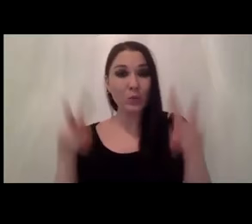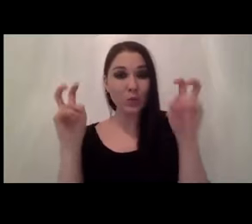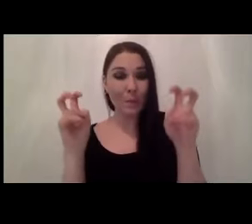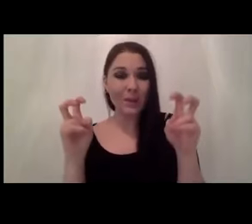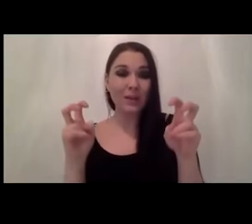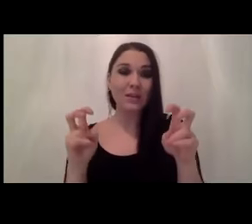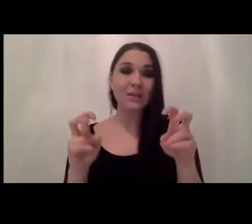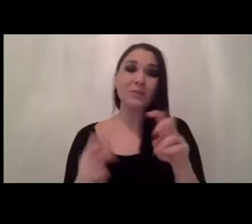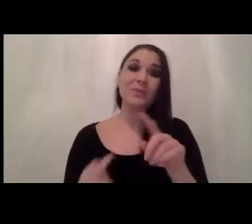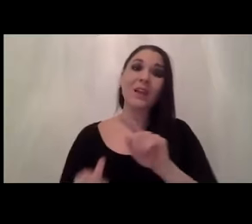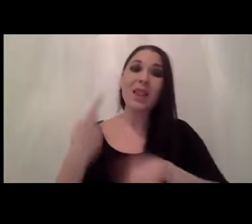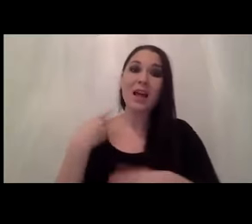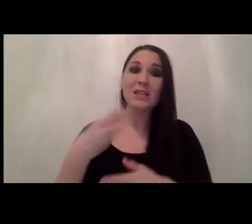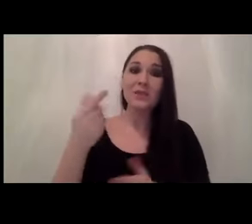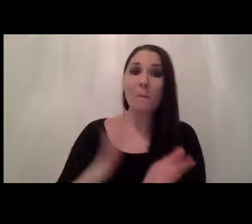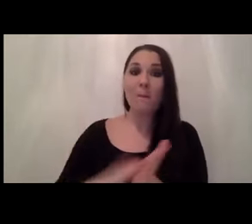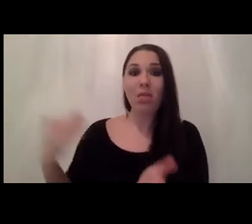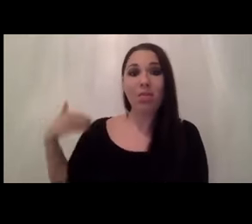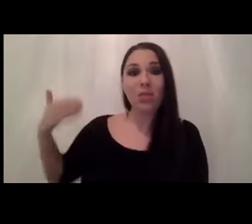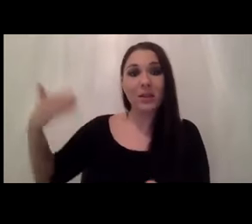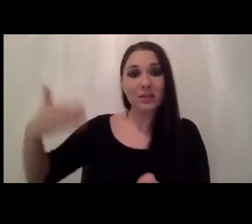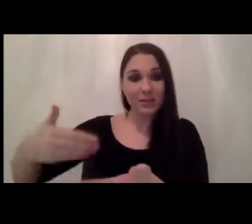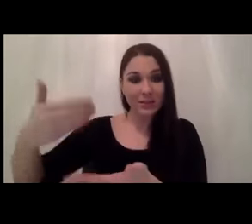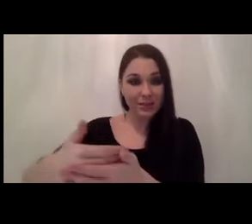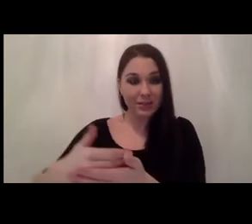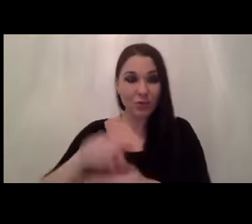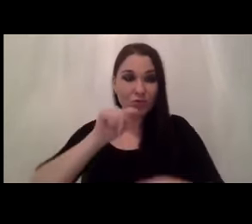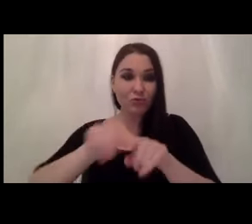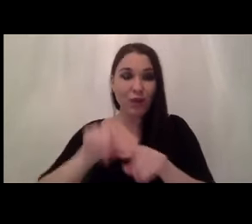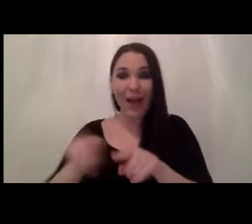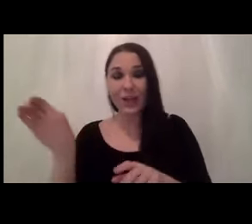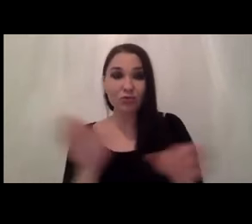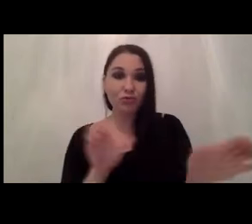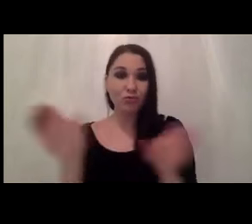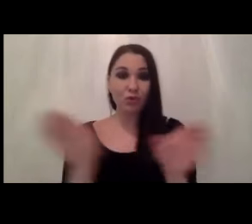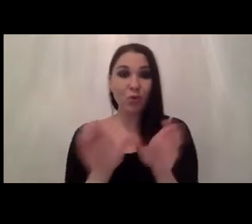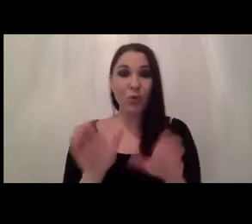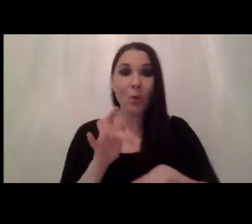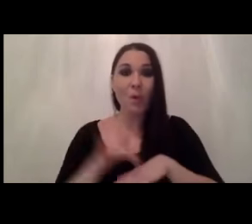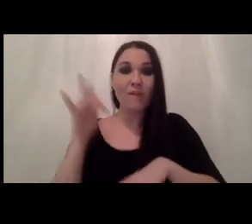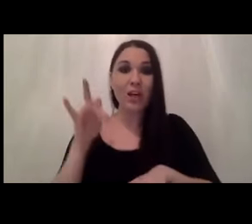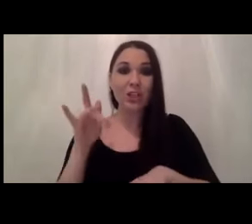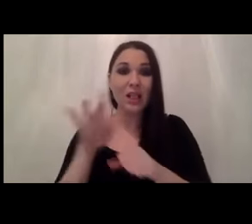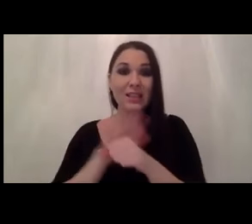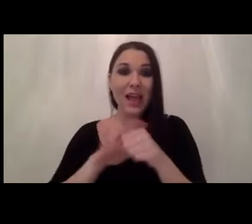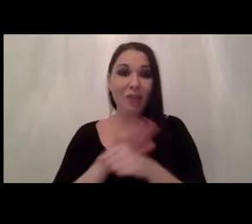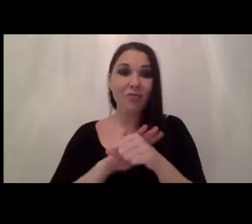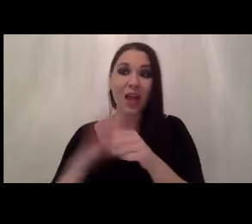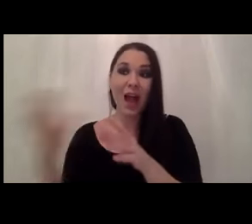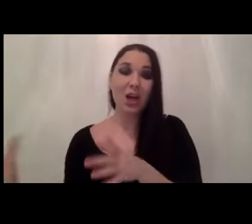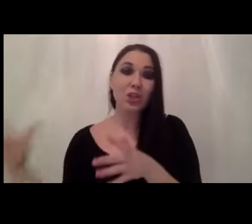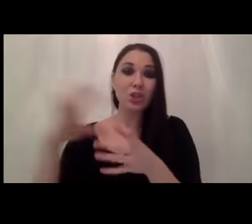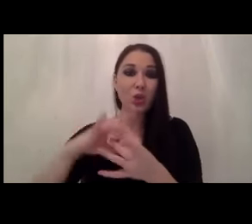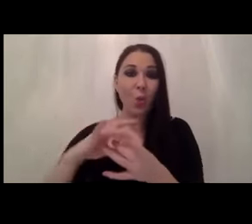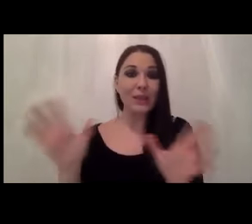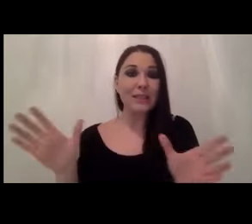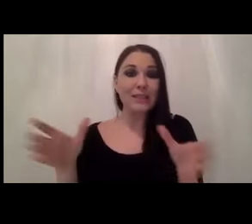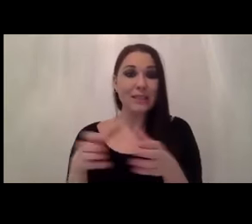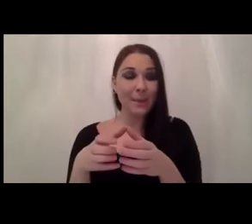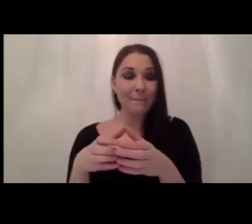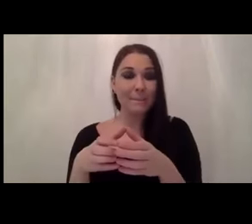the last few months, we have been trying to recruit some professionals in the area to join our team, and we